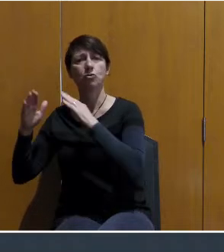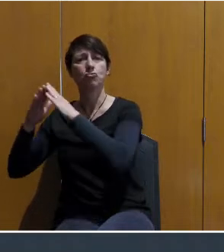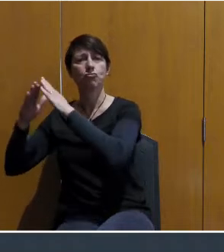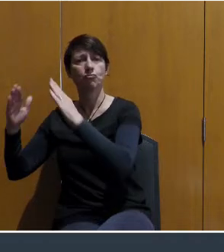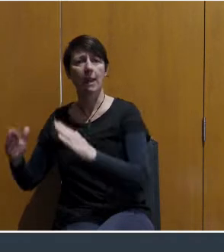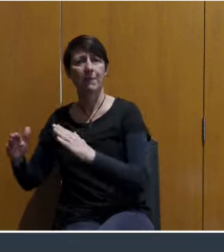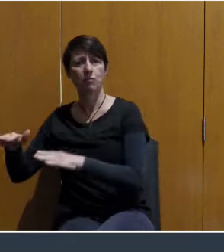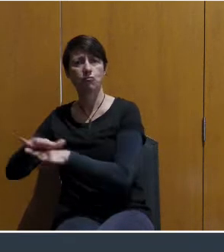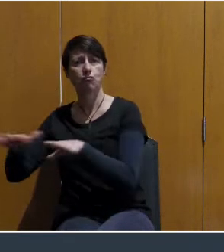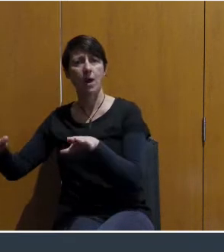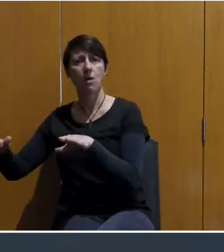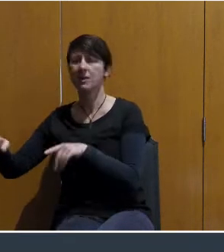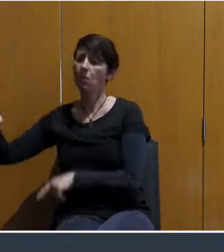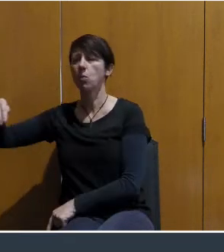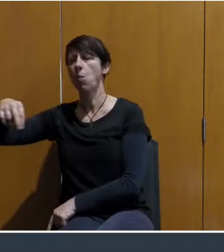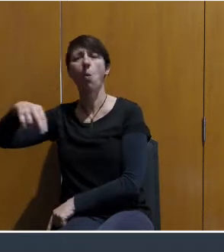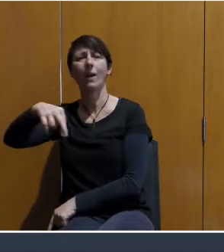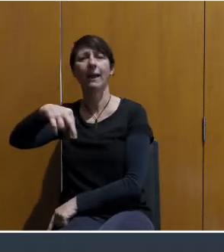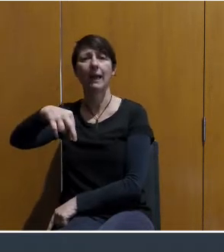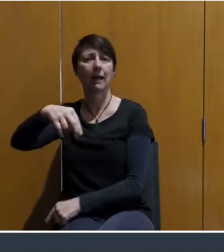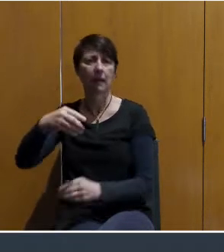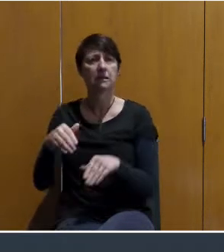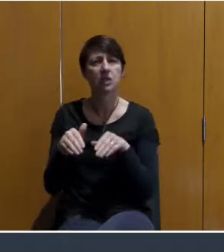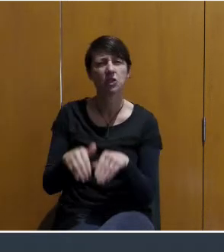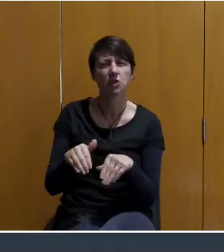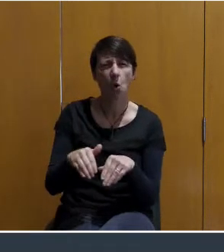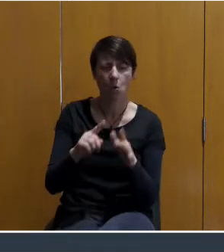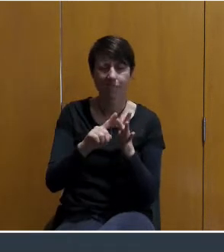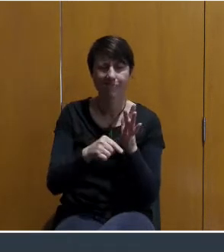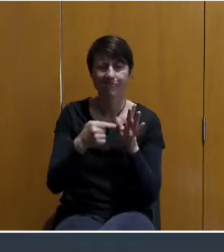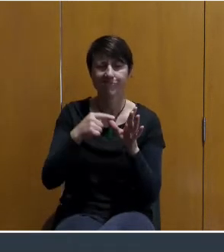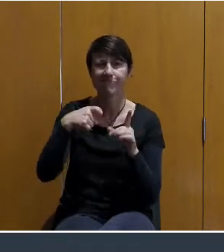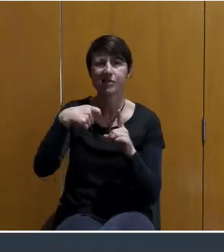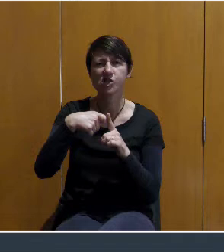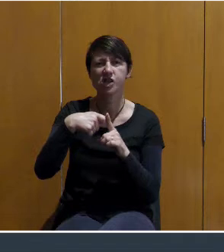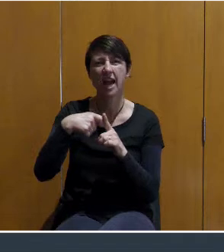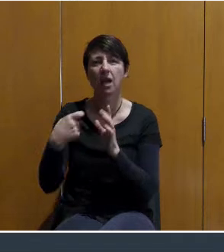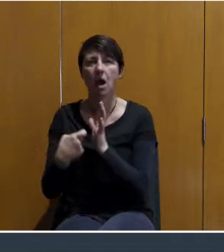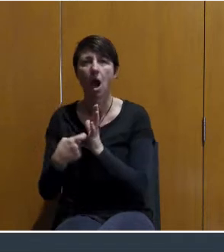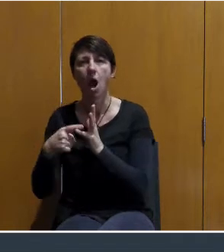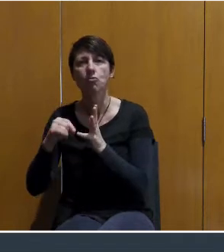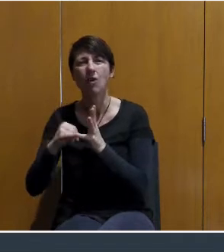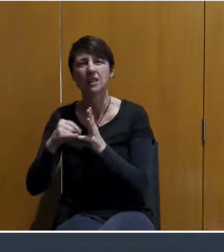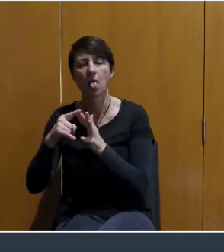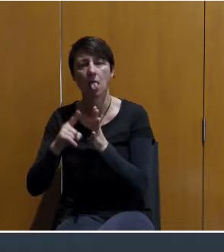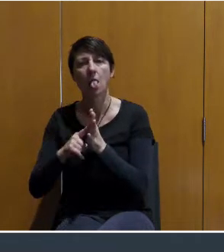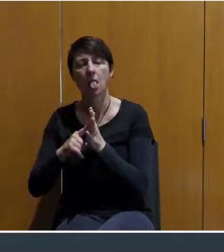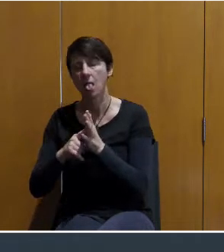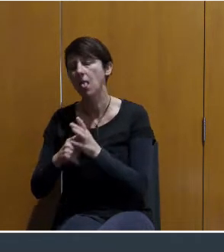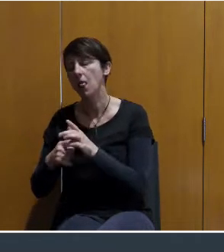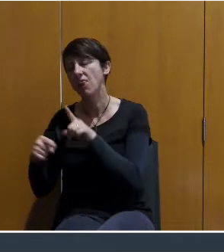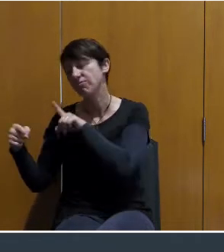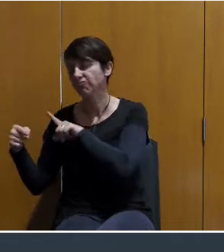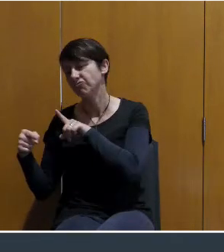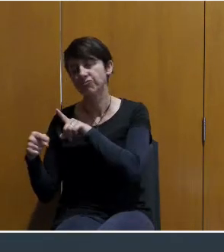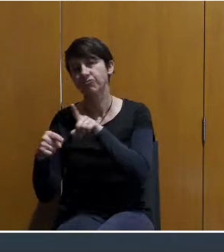Jack Russell, and he took the retractable lead off at the edge of the beach, and the dog